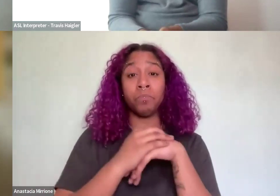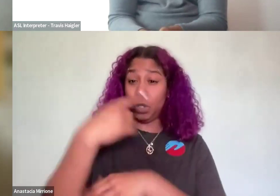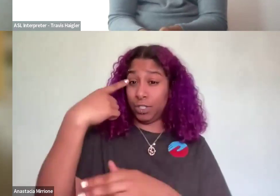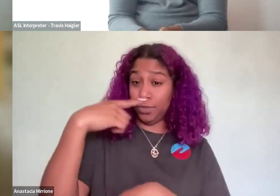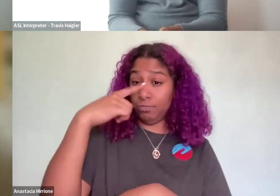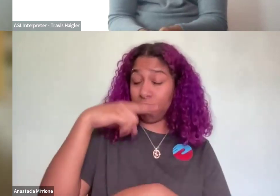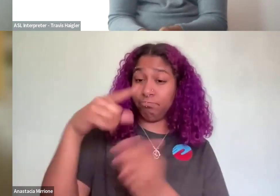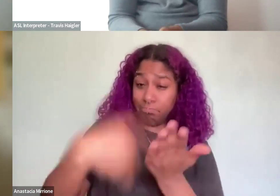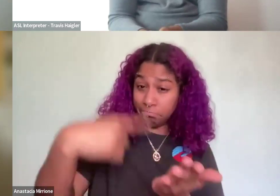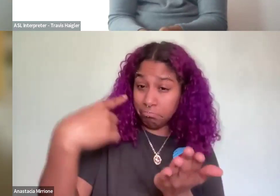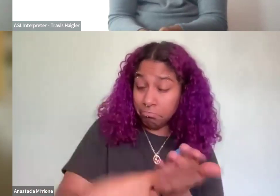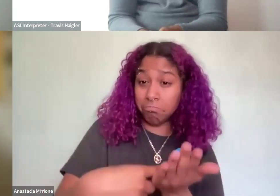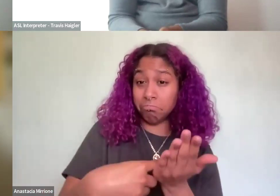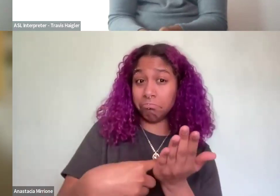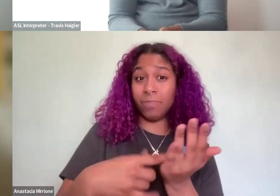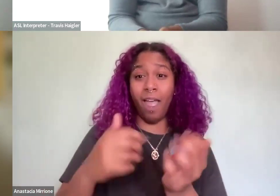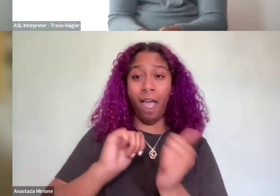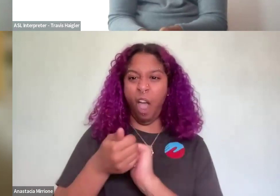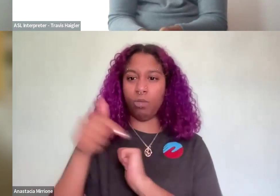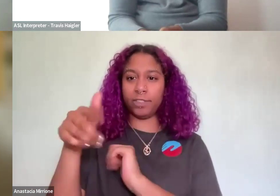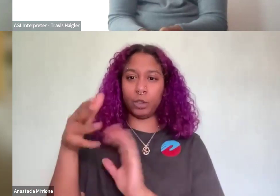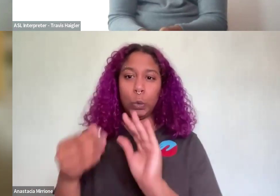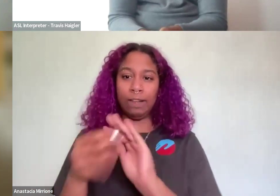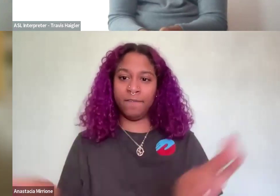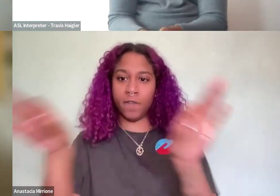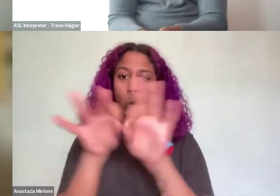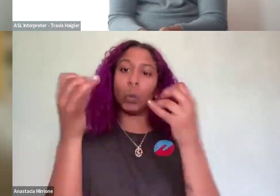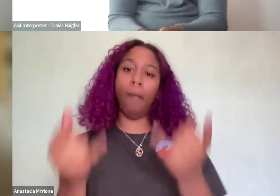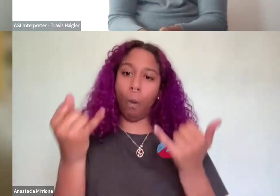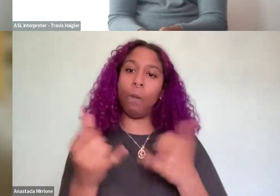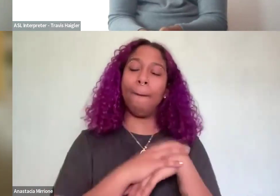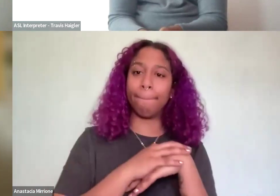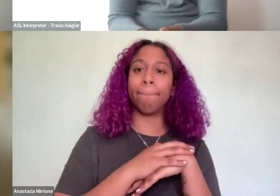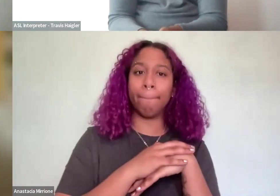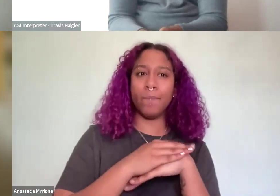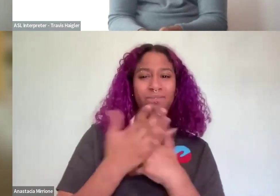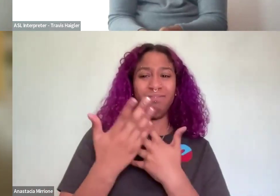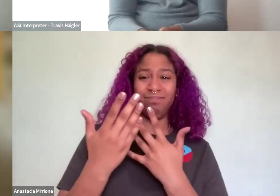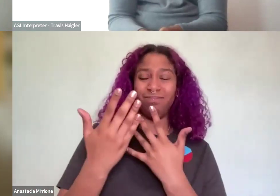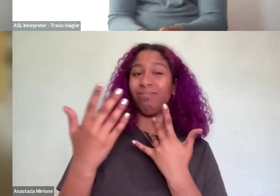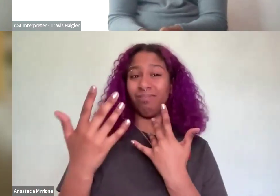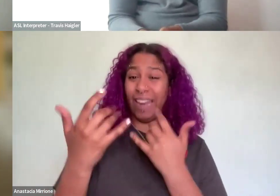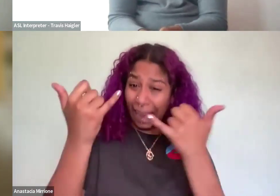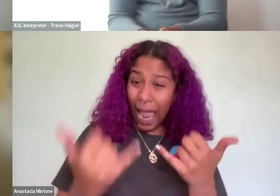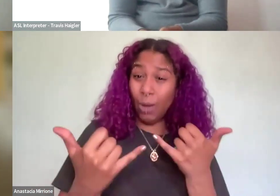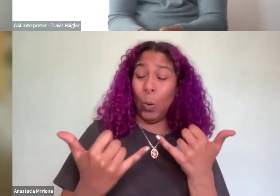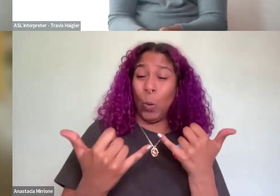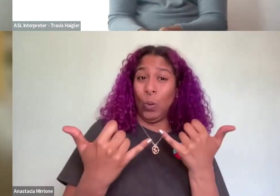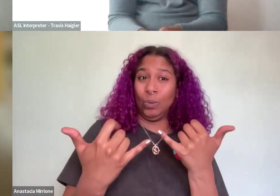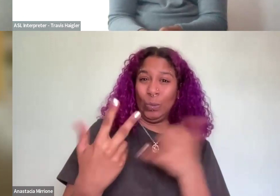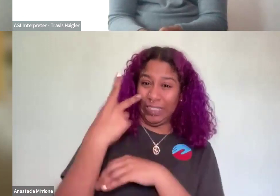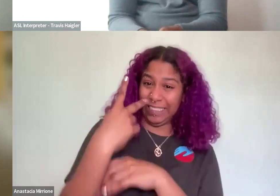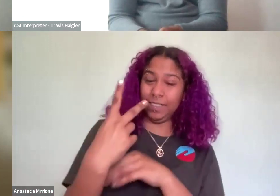value of this story today? Because it's almost more relevant in a lot of ways now